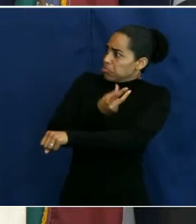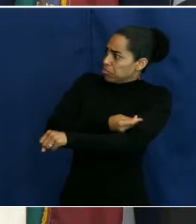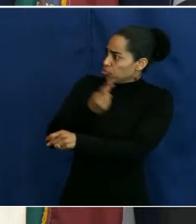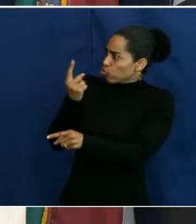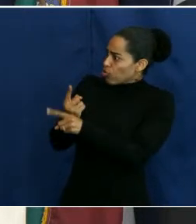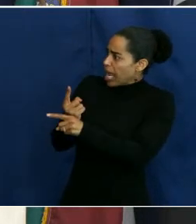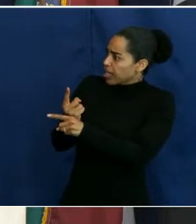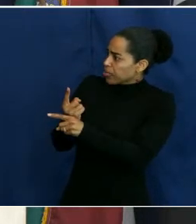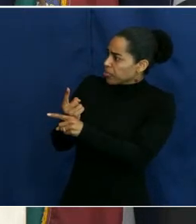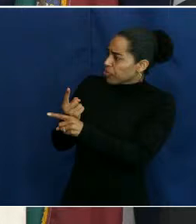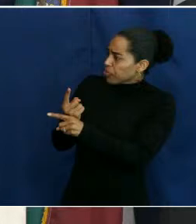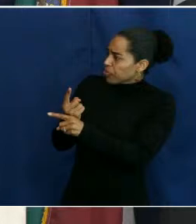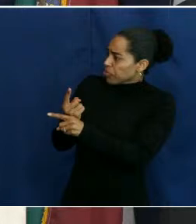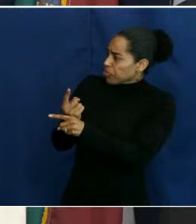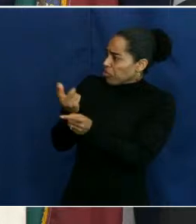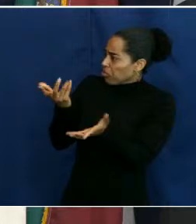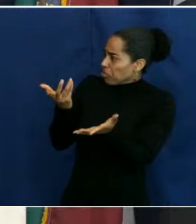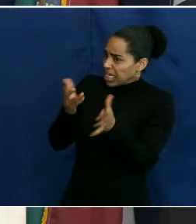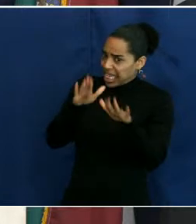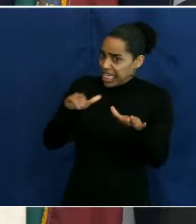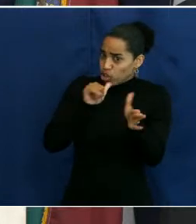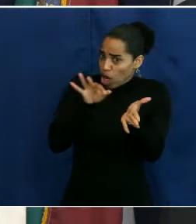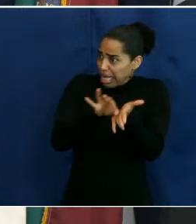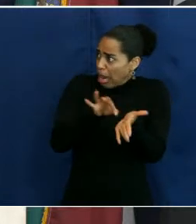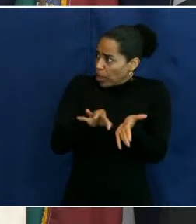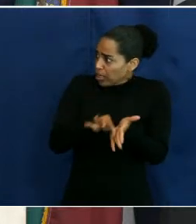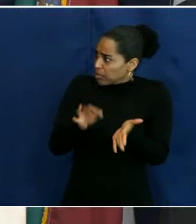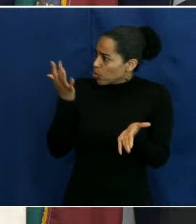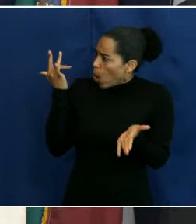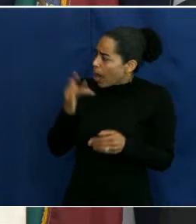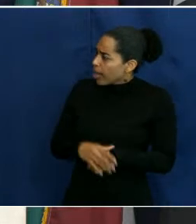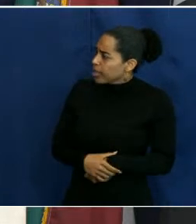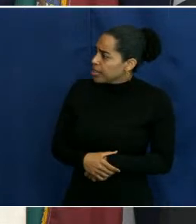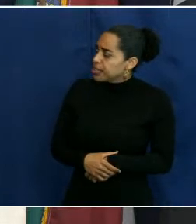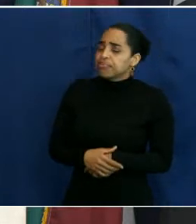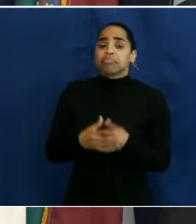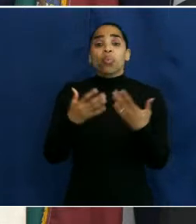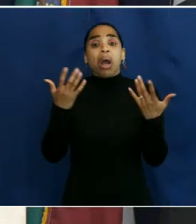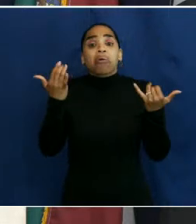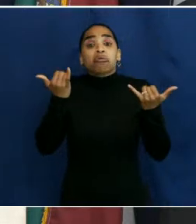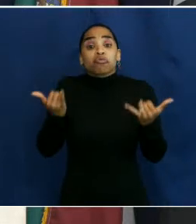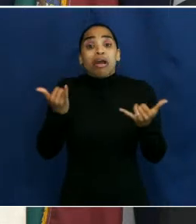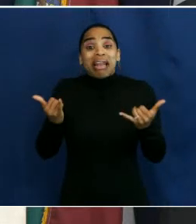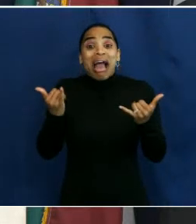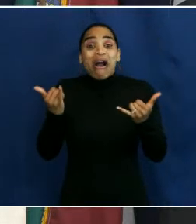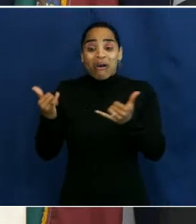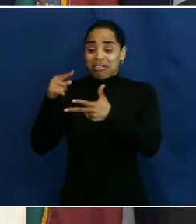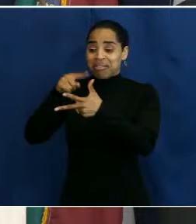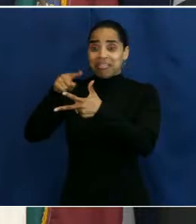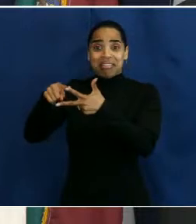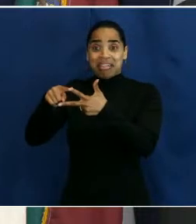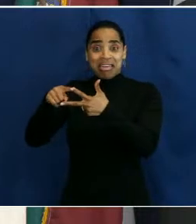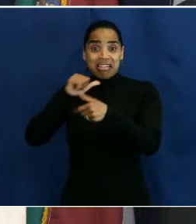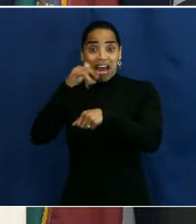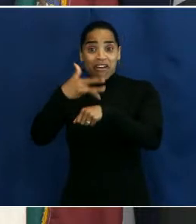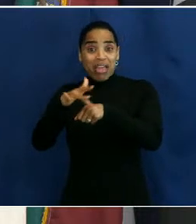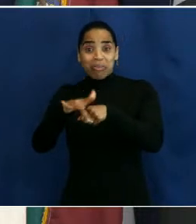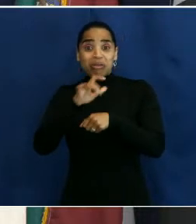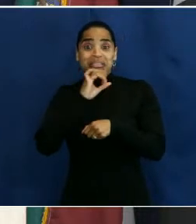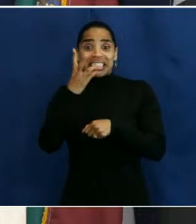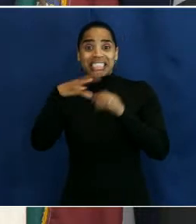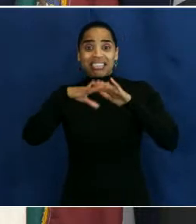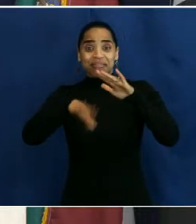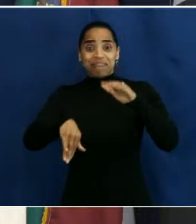the vaccines. Is there some reason why kids aren't part of herd immunity? Well, I think right now it's because the vaccine is not eligible for kids to